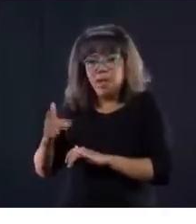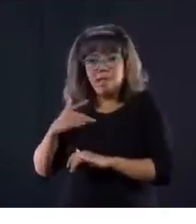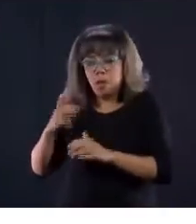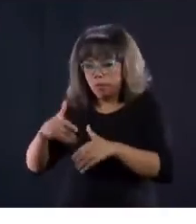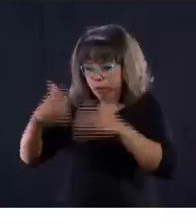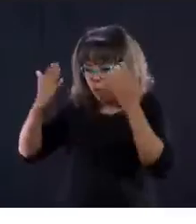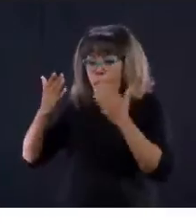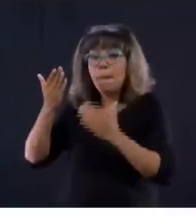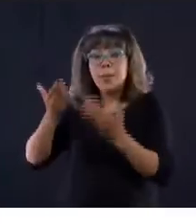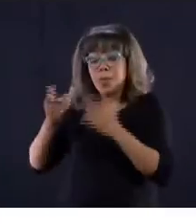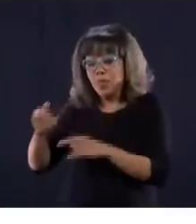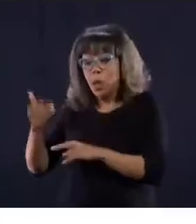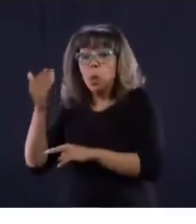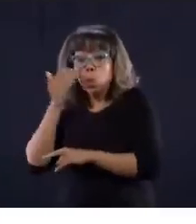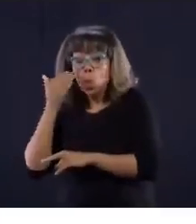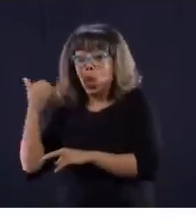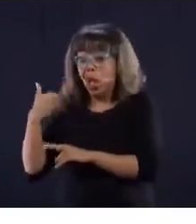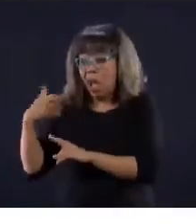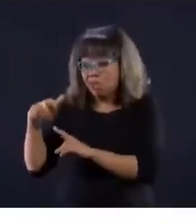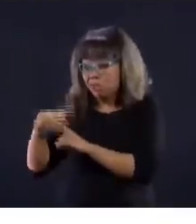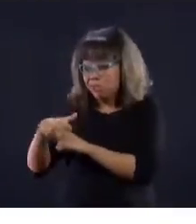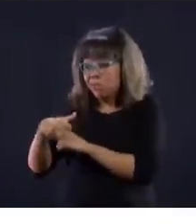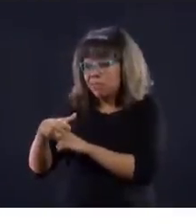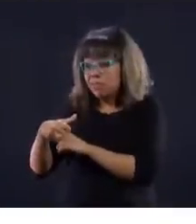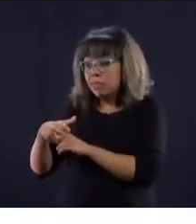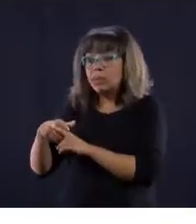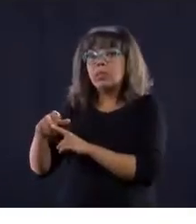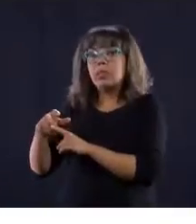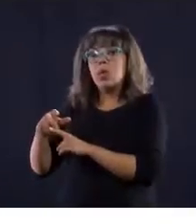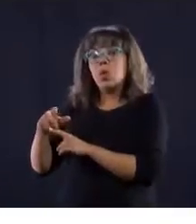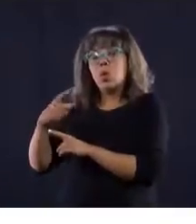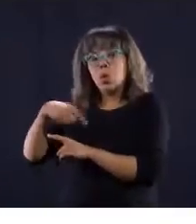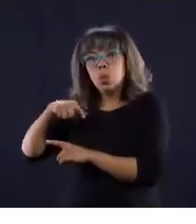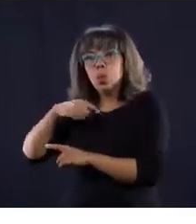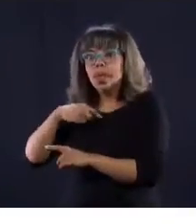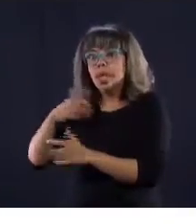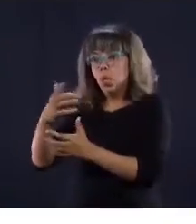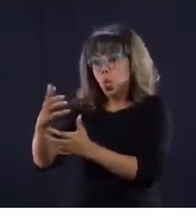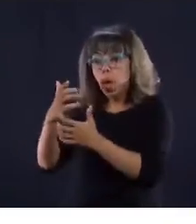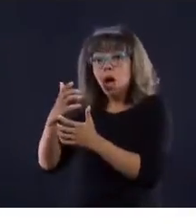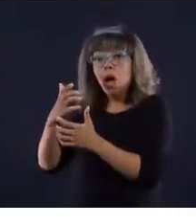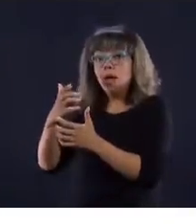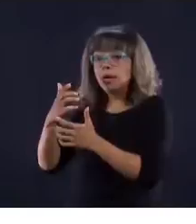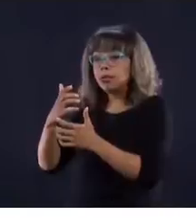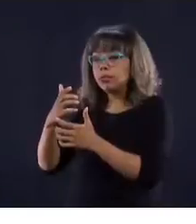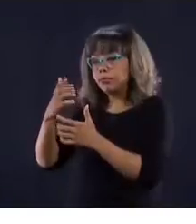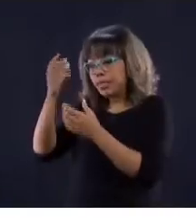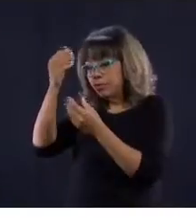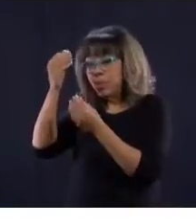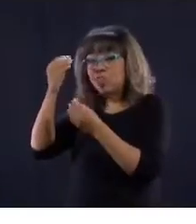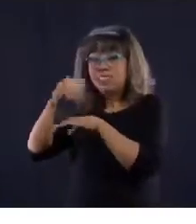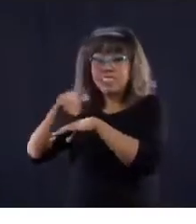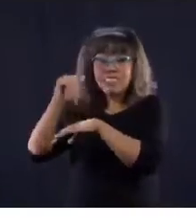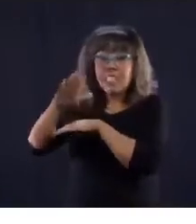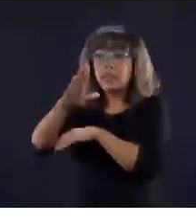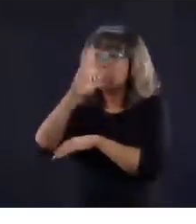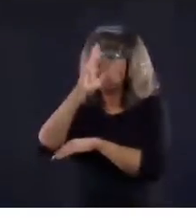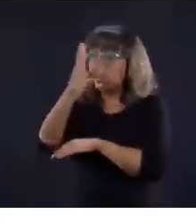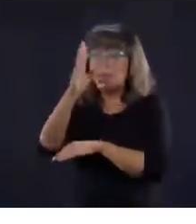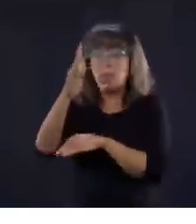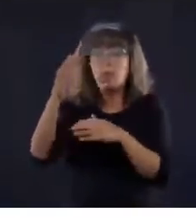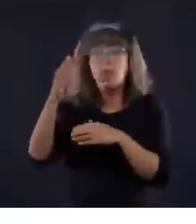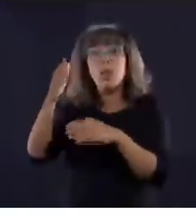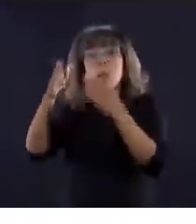they have not been declared to public health. And it's why we had this big surprise of 1,300 cases.